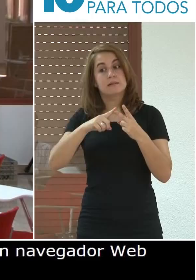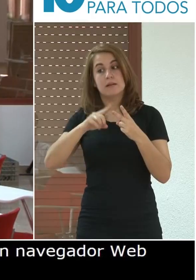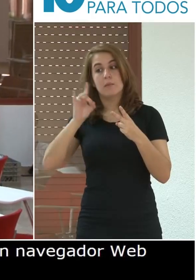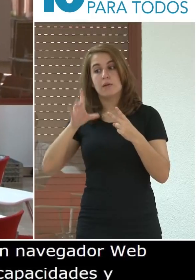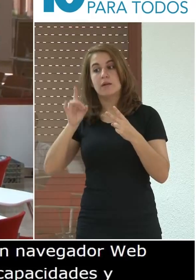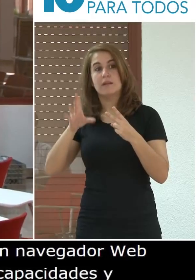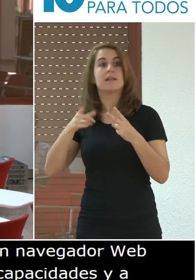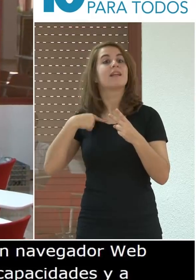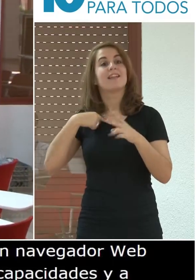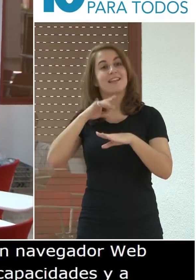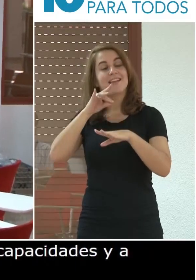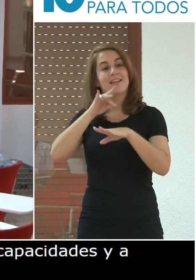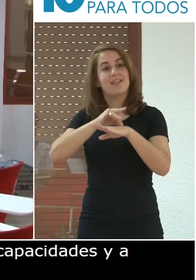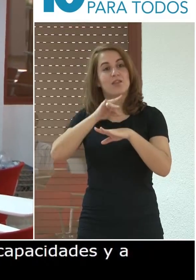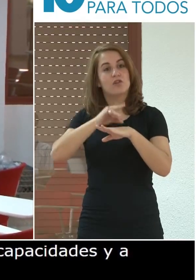that, the speaker,